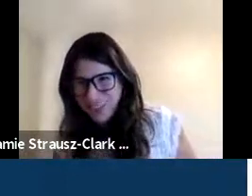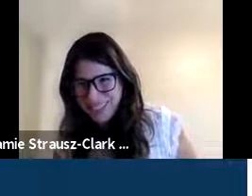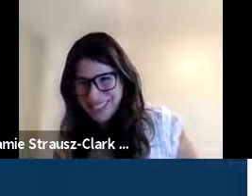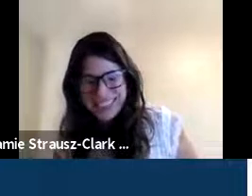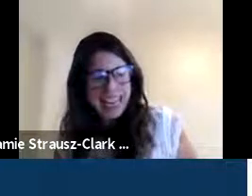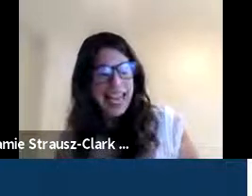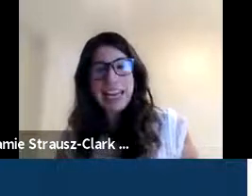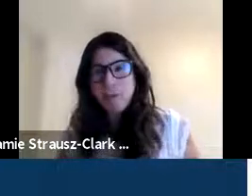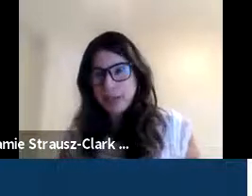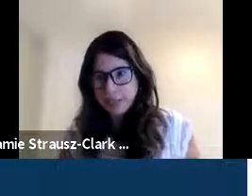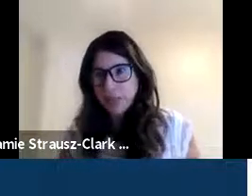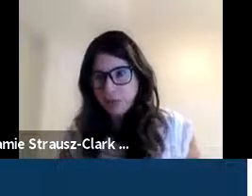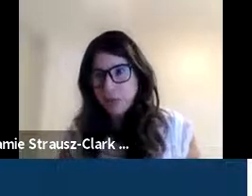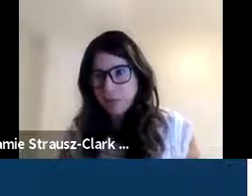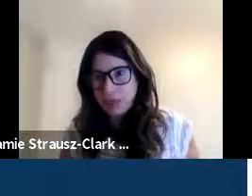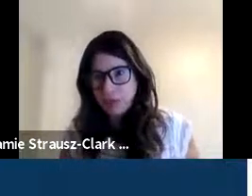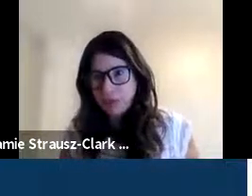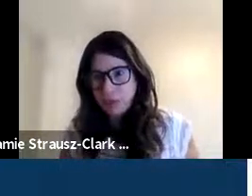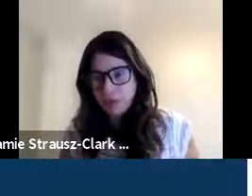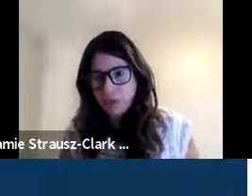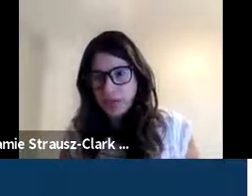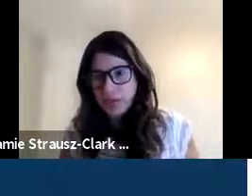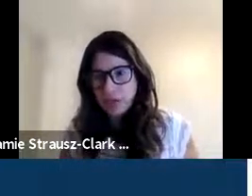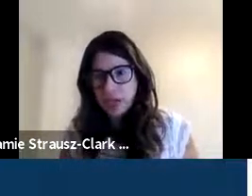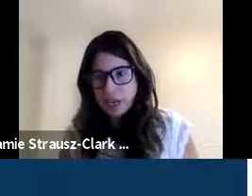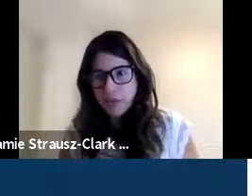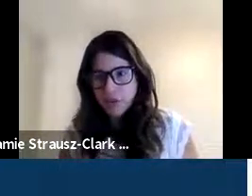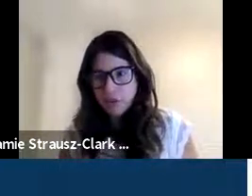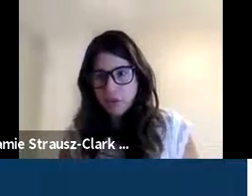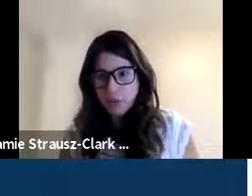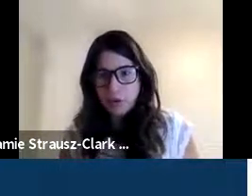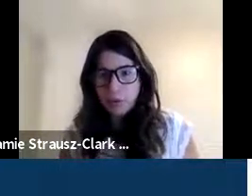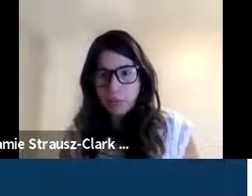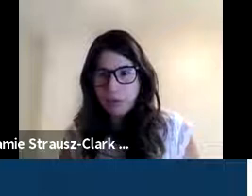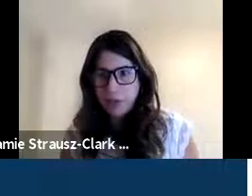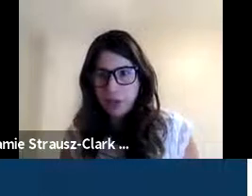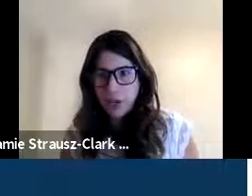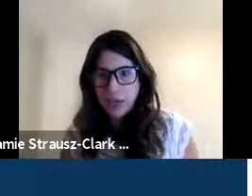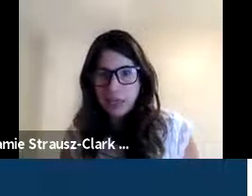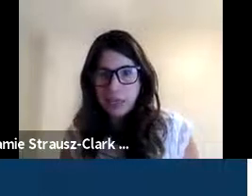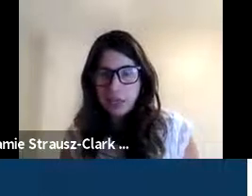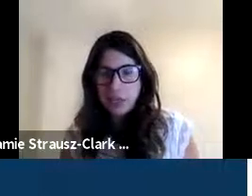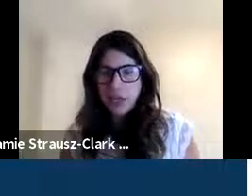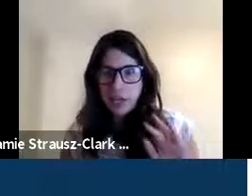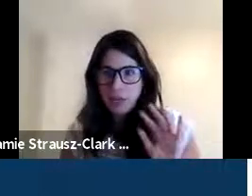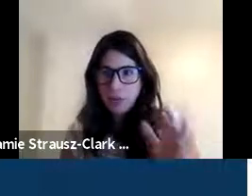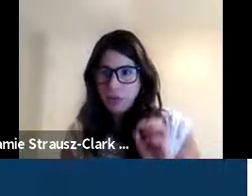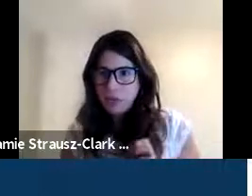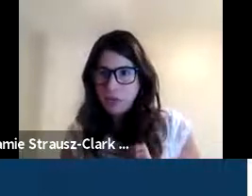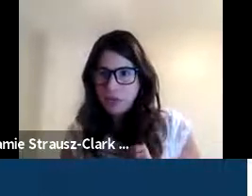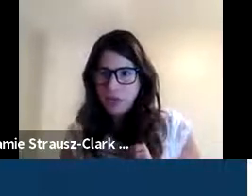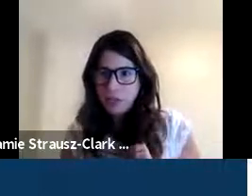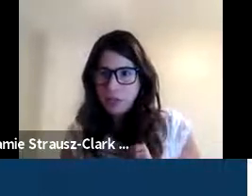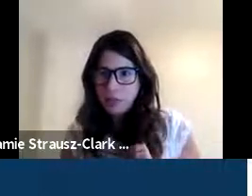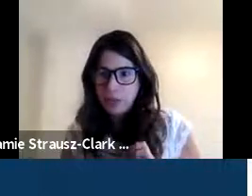have questions, and I will ask that you submit those to the HCA email address, which I will put in the chat. So again, hold